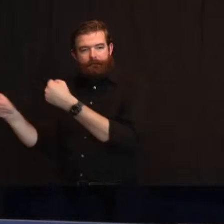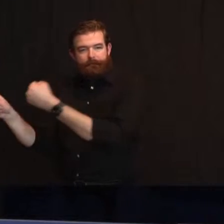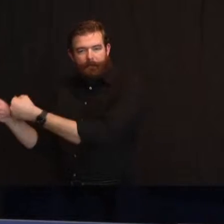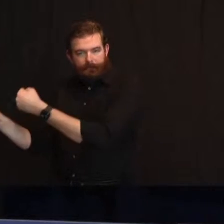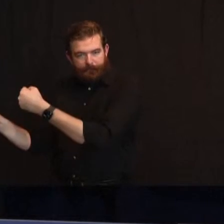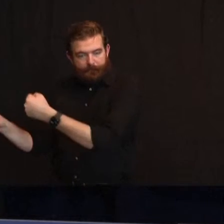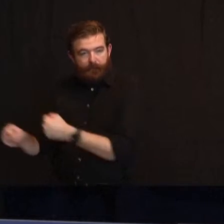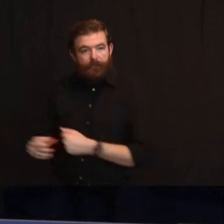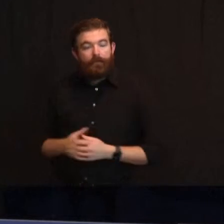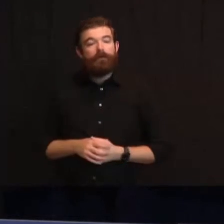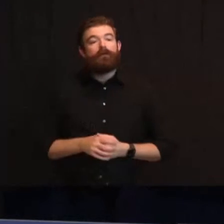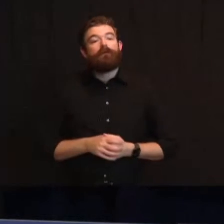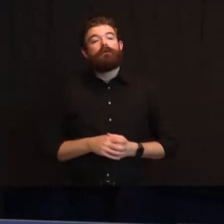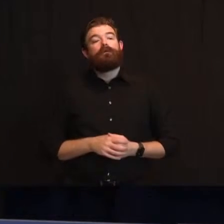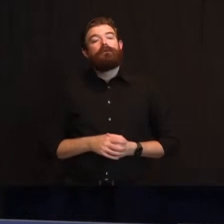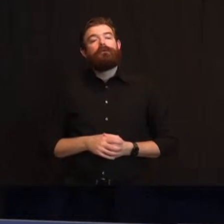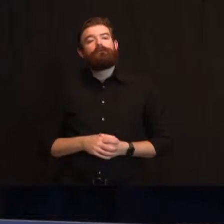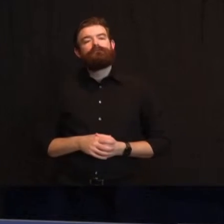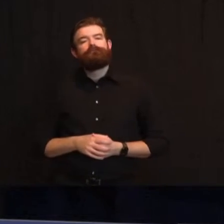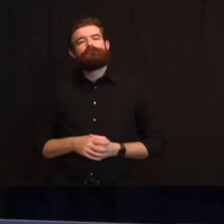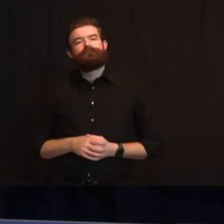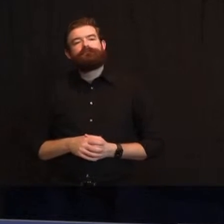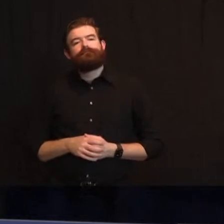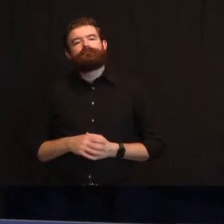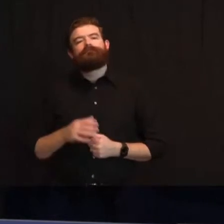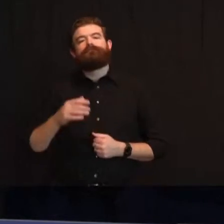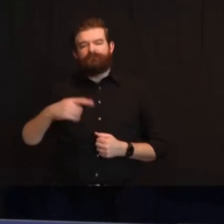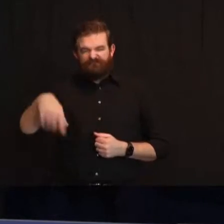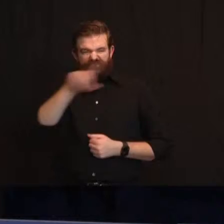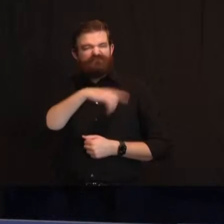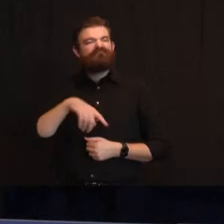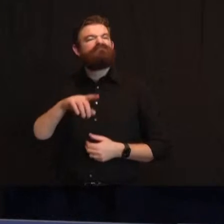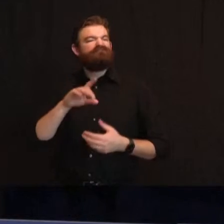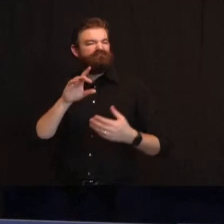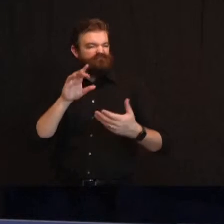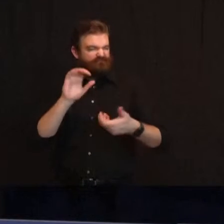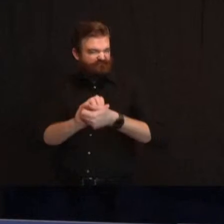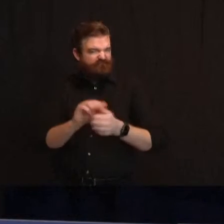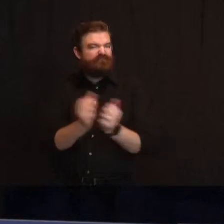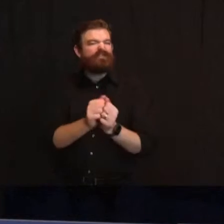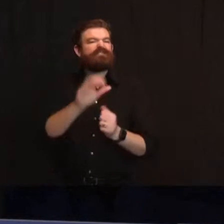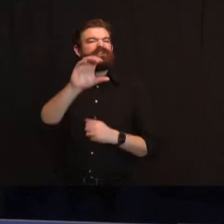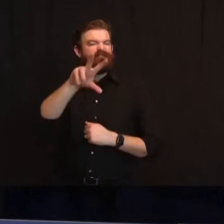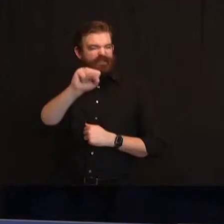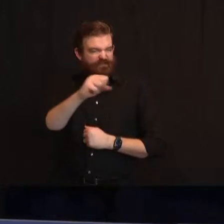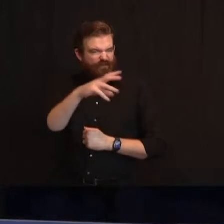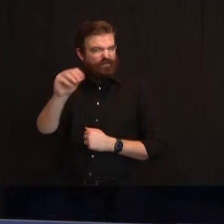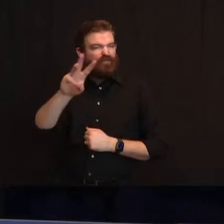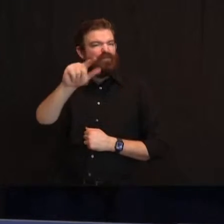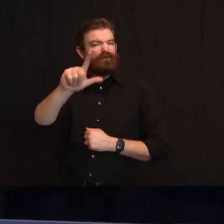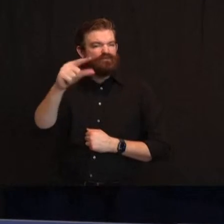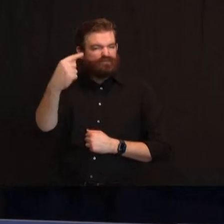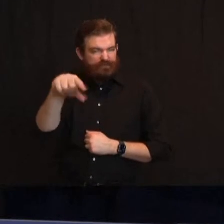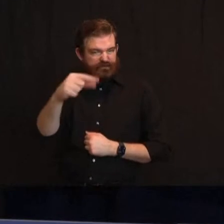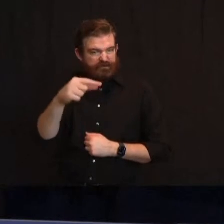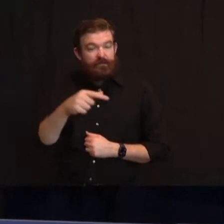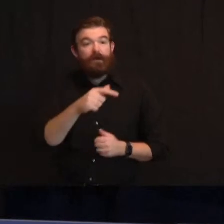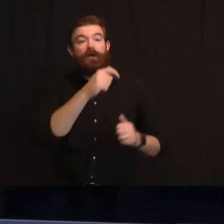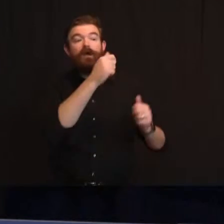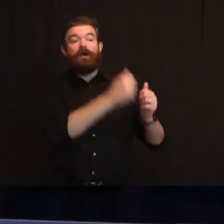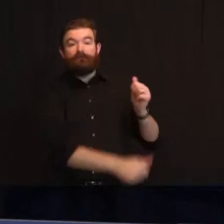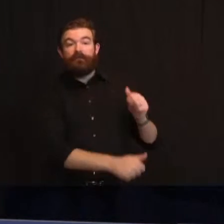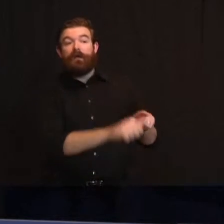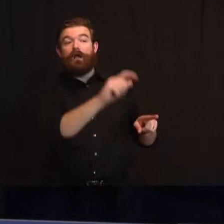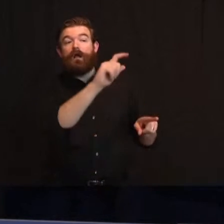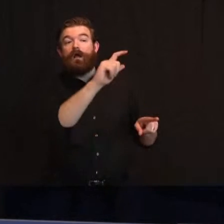and Walgreens, and they all had to select the pharmacy that would come into their